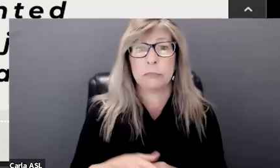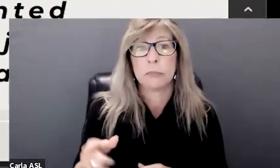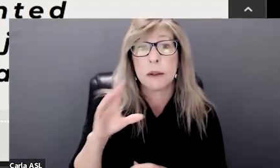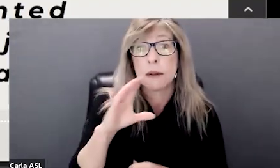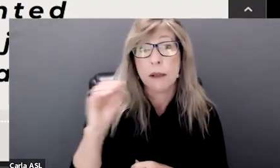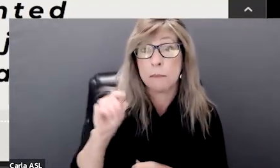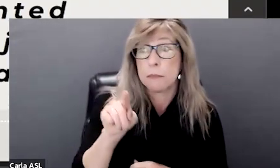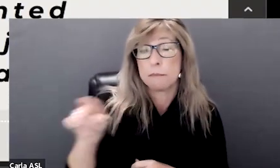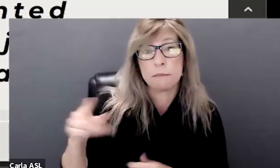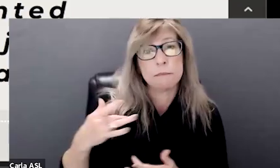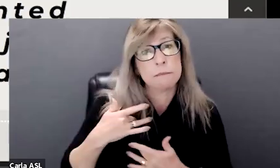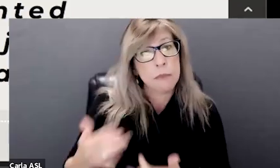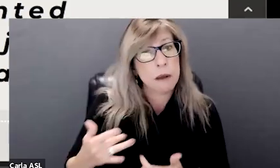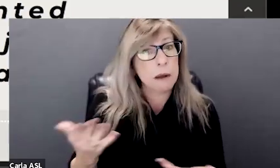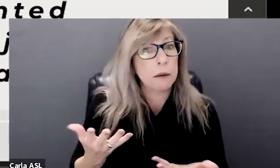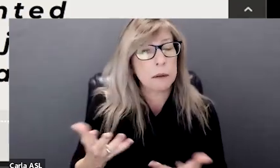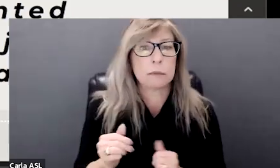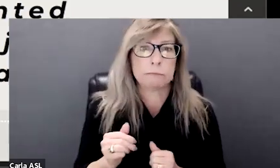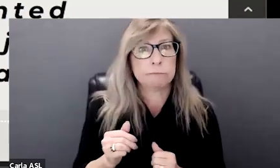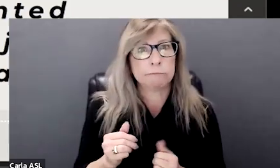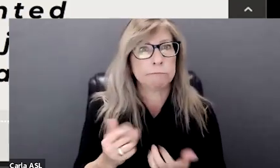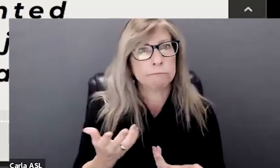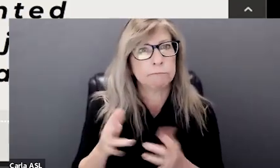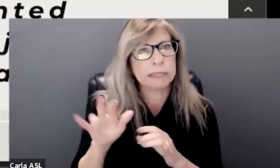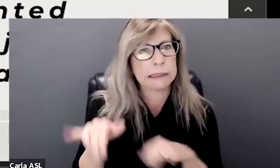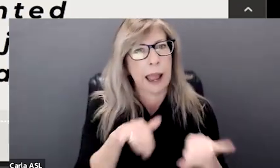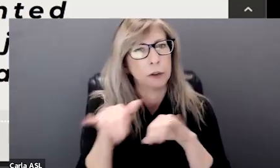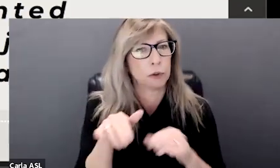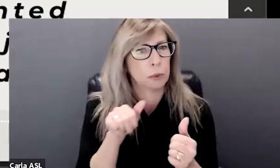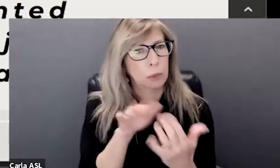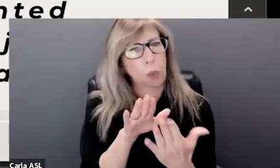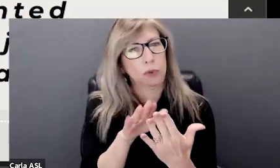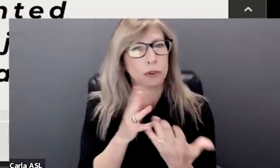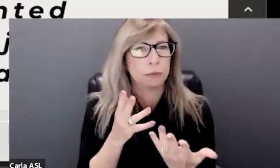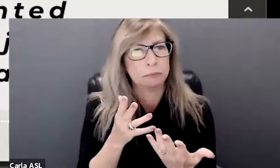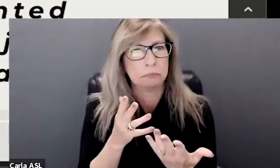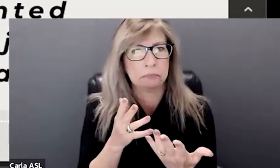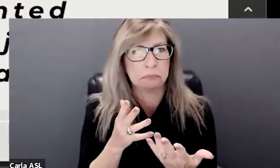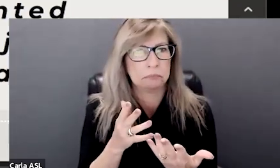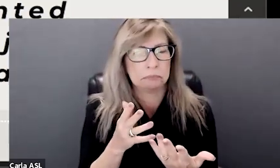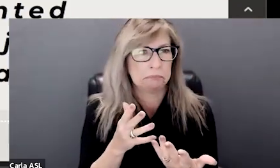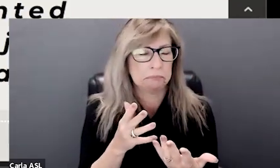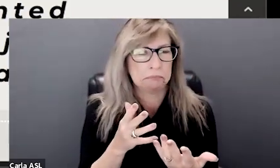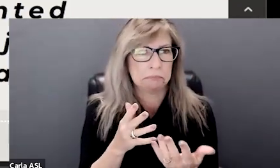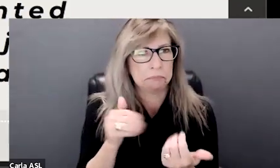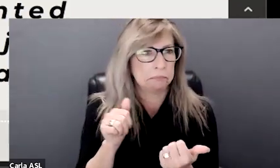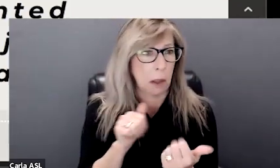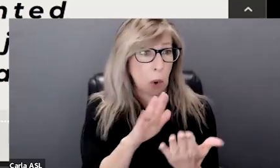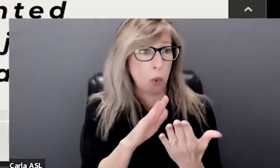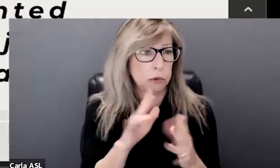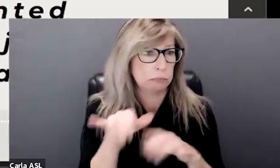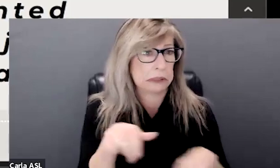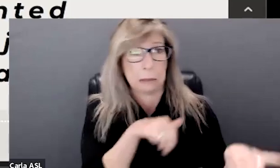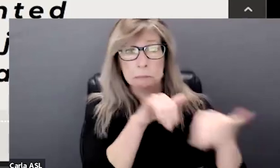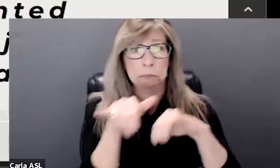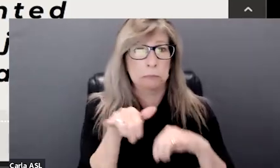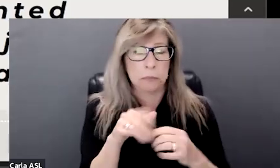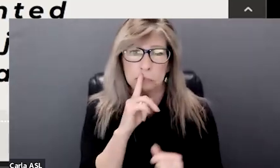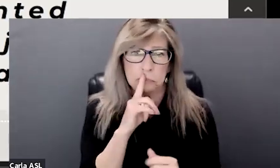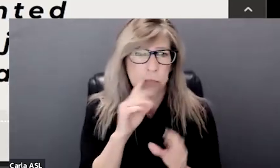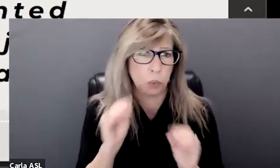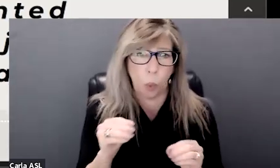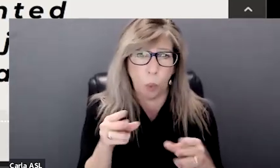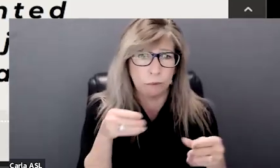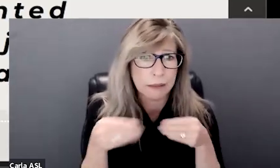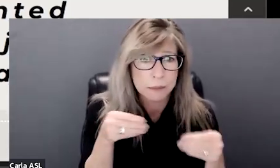organizations to use a common approach and approach candidates in all of the same way without really offering flexibility.